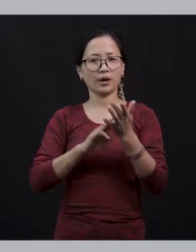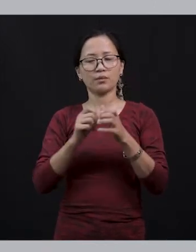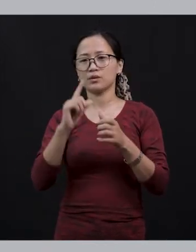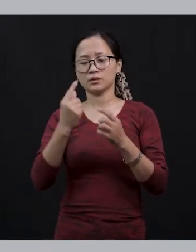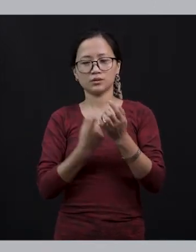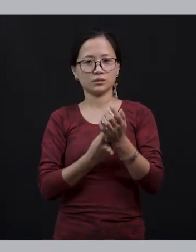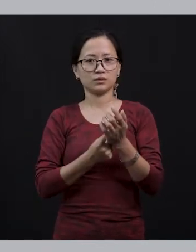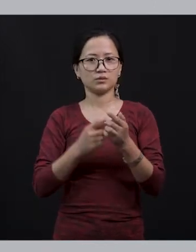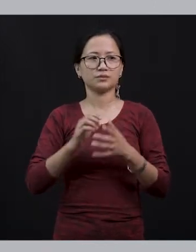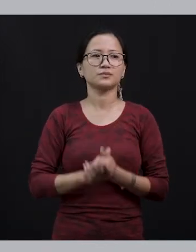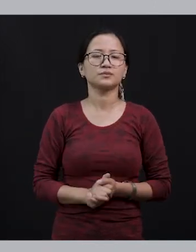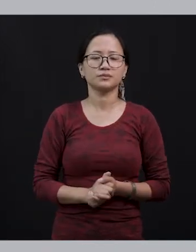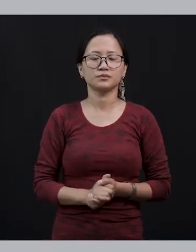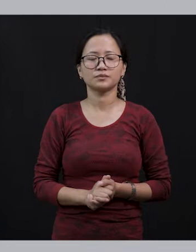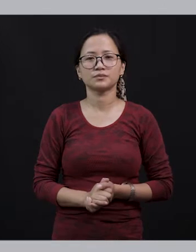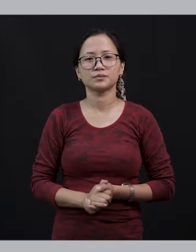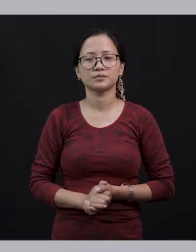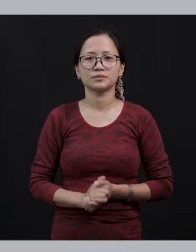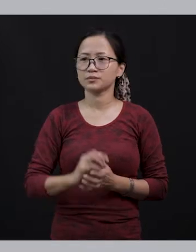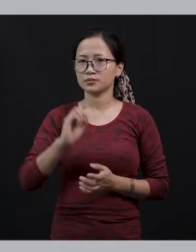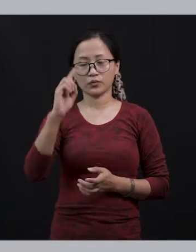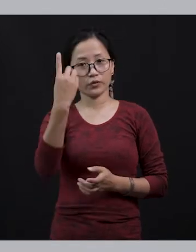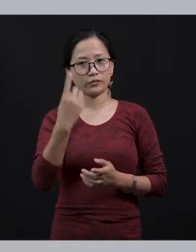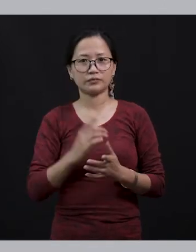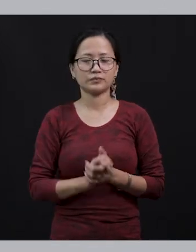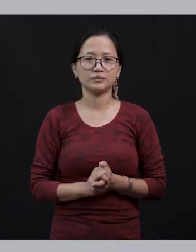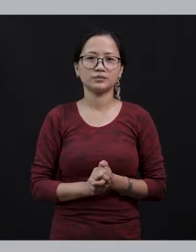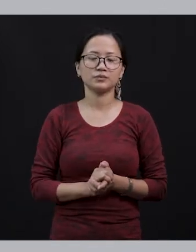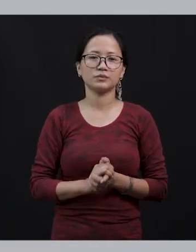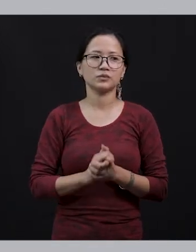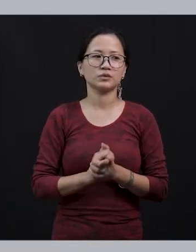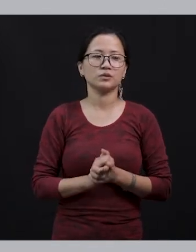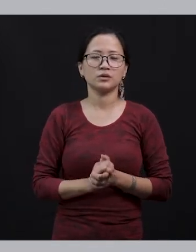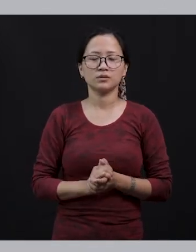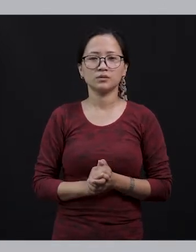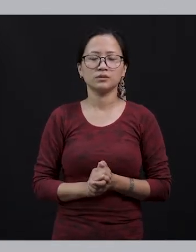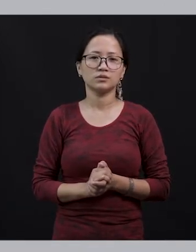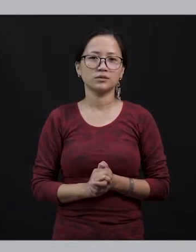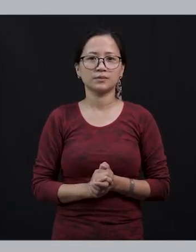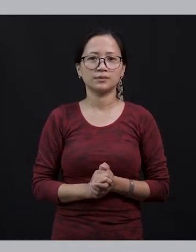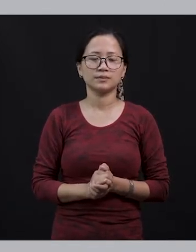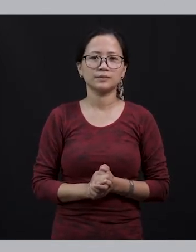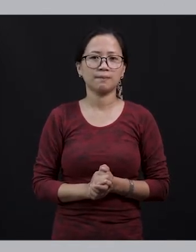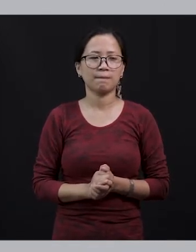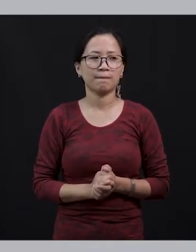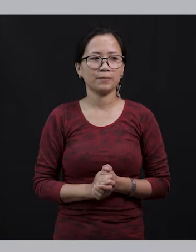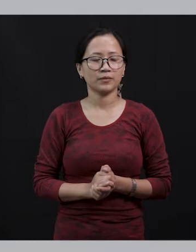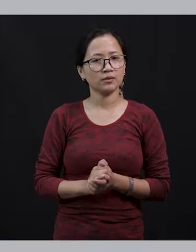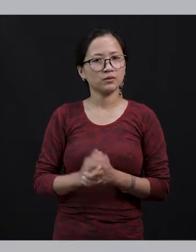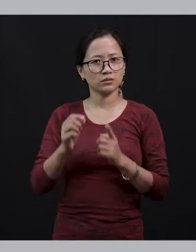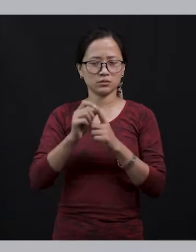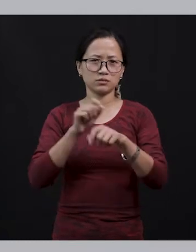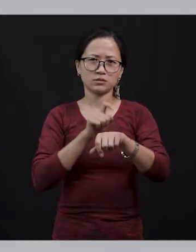that started the Delhi Sultanate. So that was the first dynasty that came across. So the